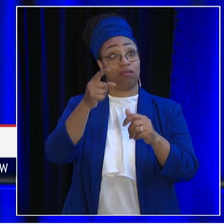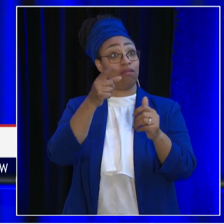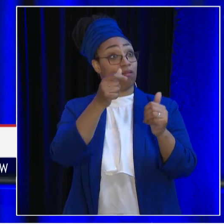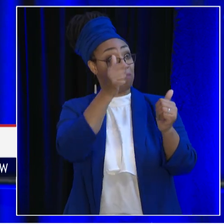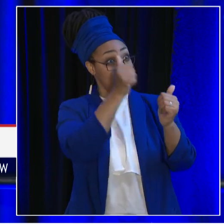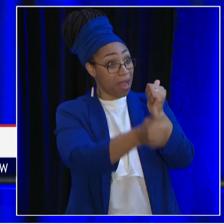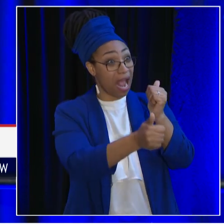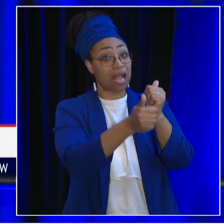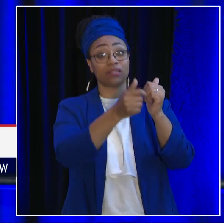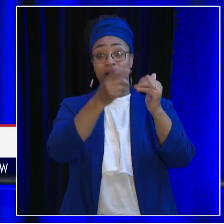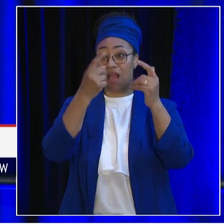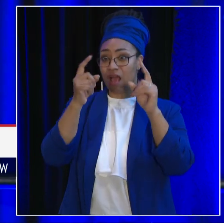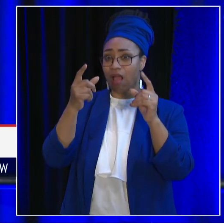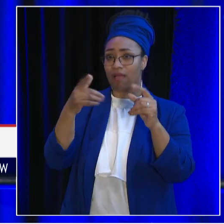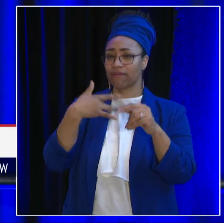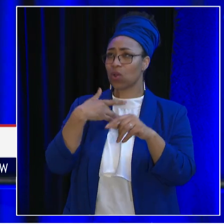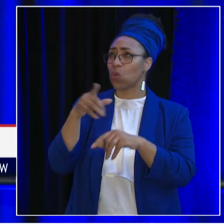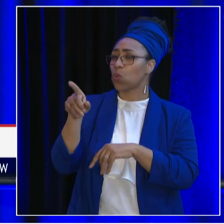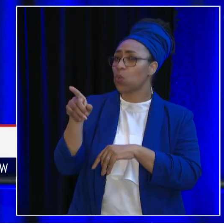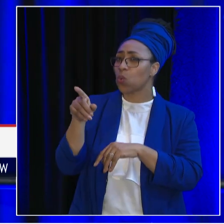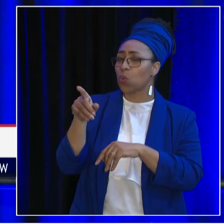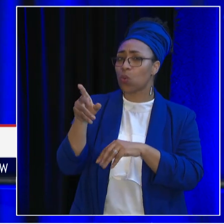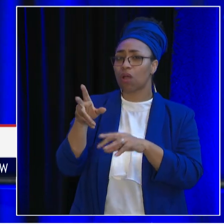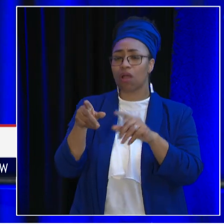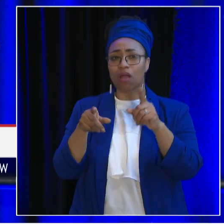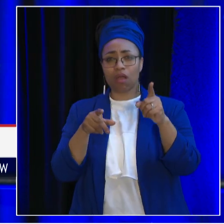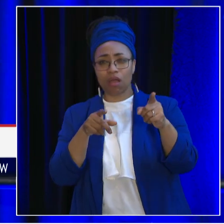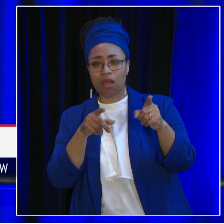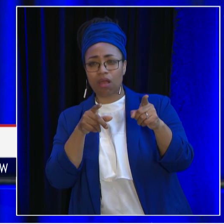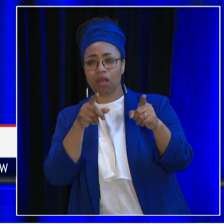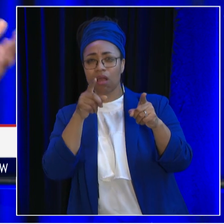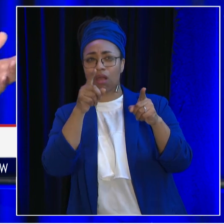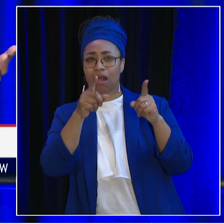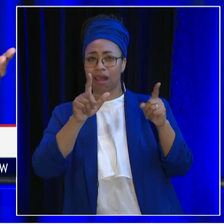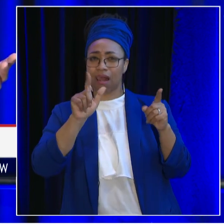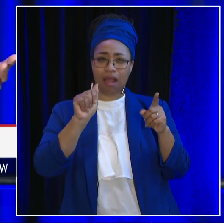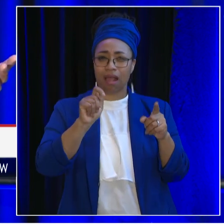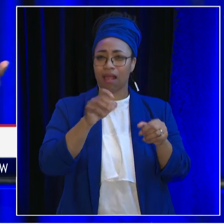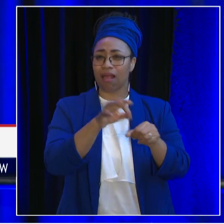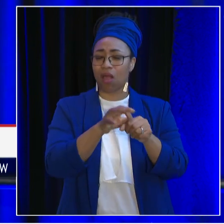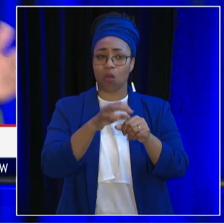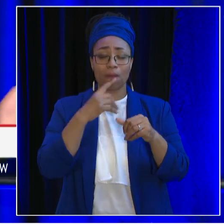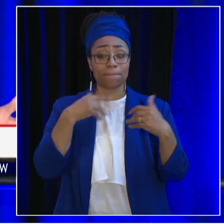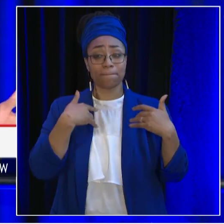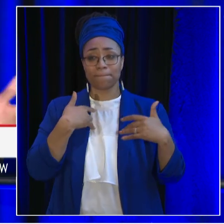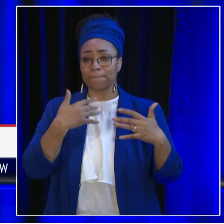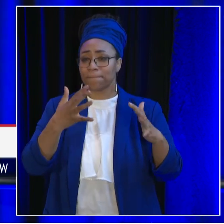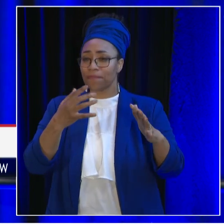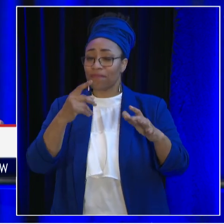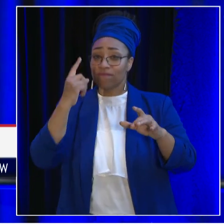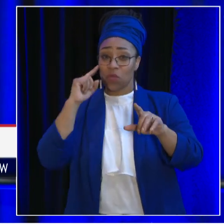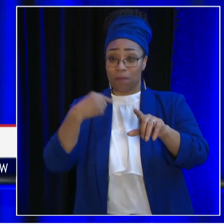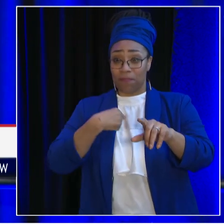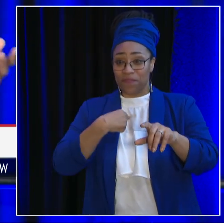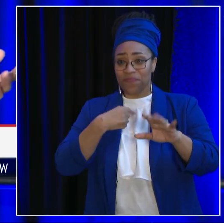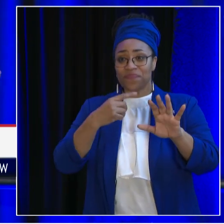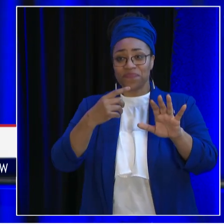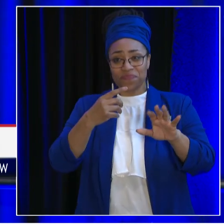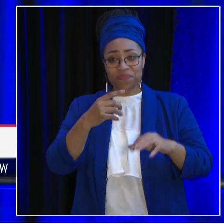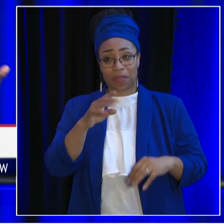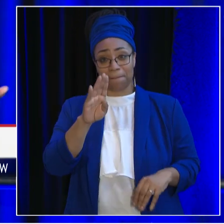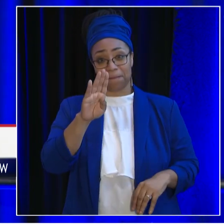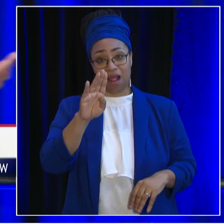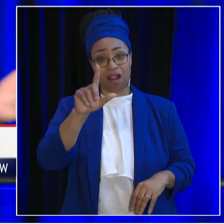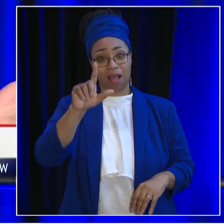about running for office, I was at a crossroads in my life. I had some friends from the Black Lives Matter protests who came up to me and said, Maxwell, these are actually people I